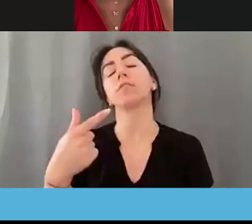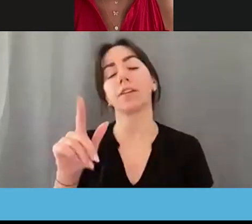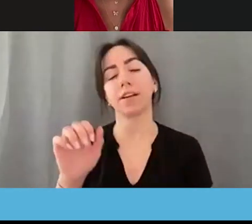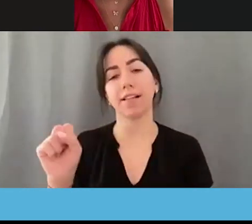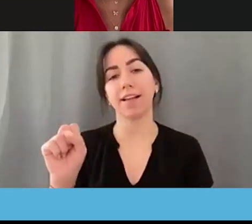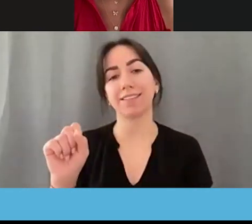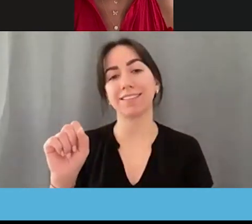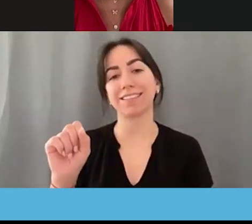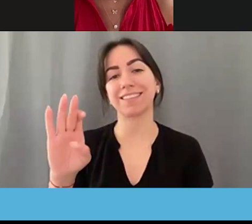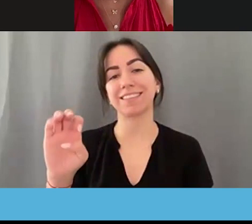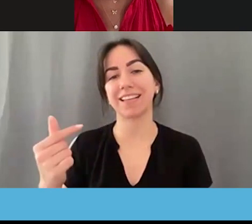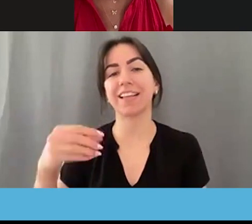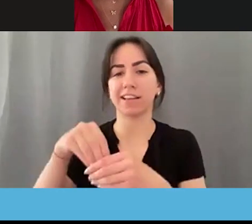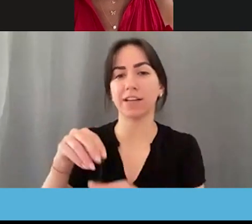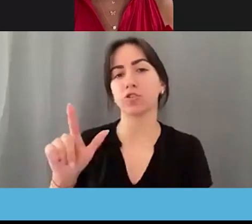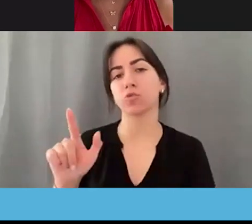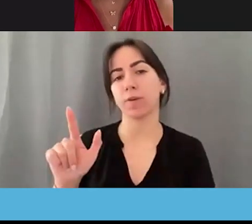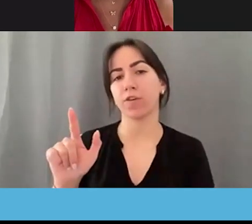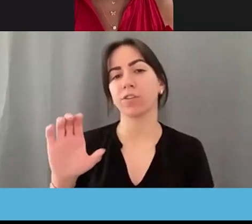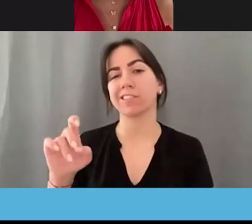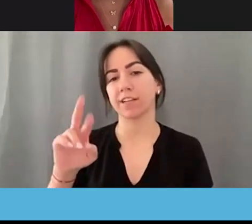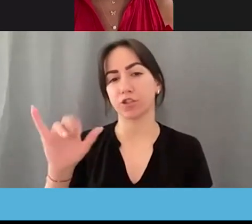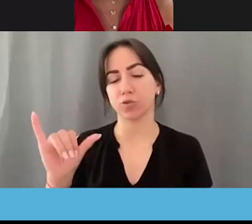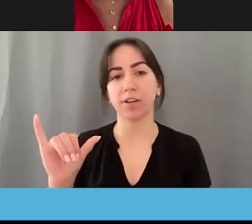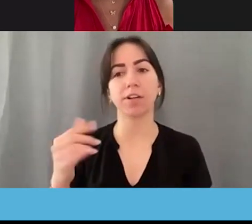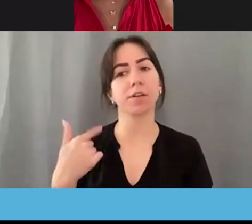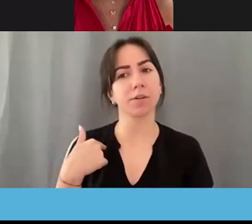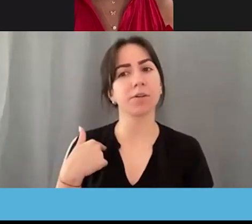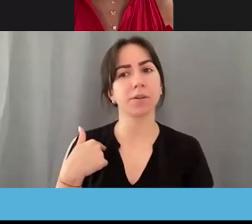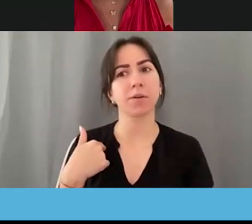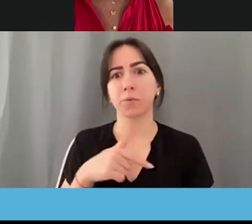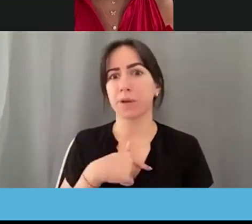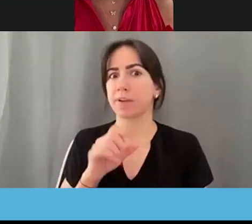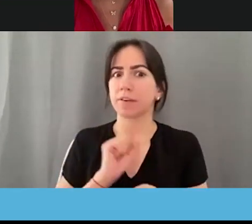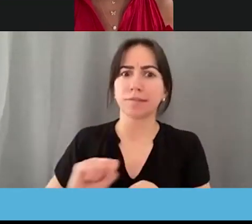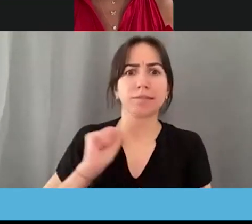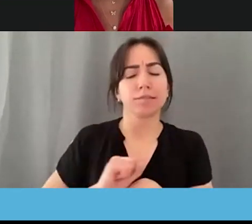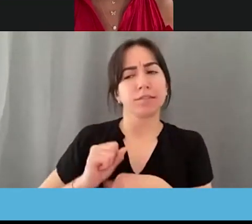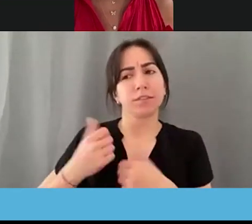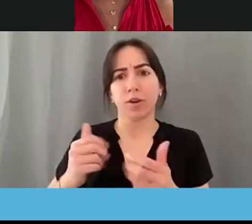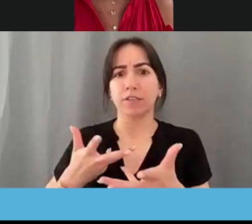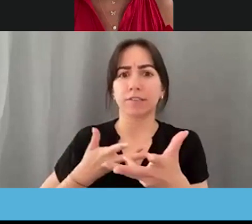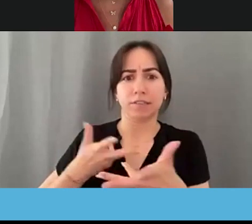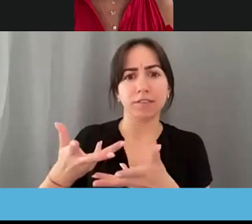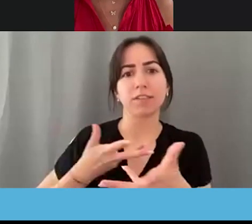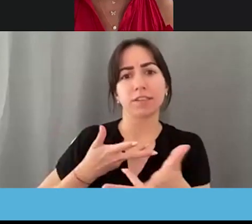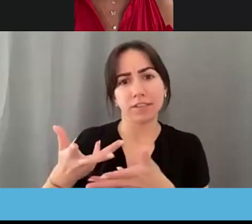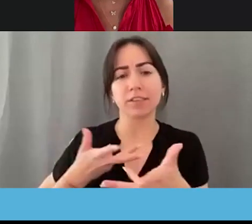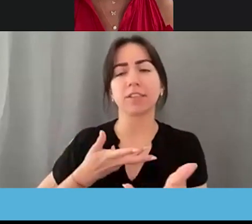21st Century, which tells us that this is still something that we're grappling with four decades after the term was first